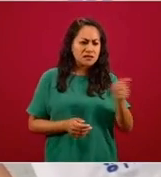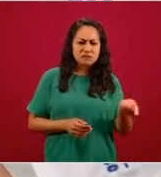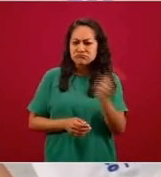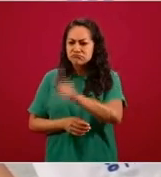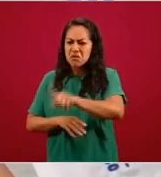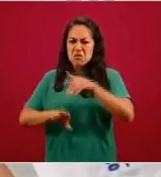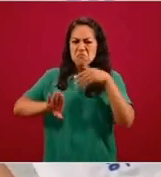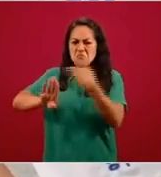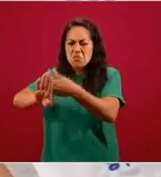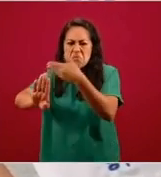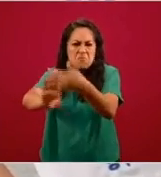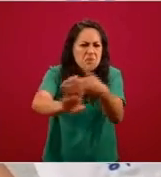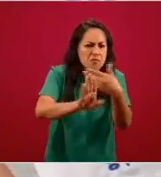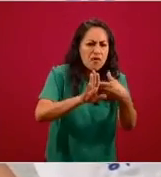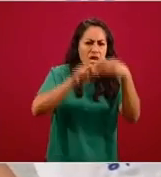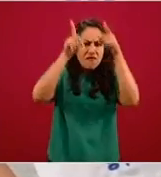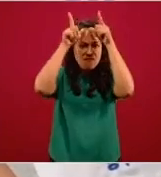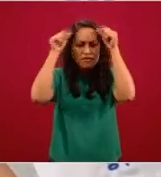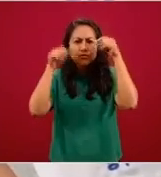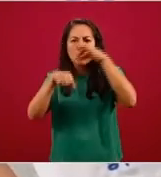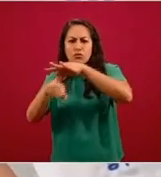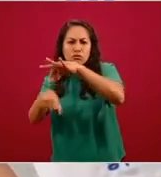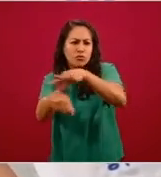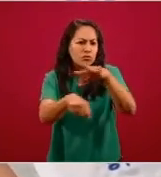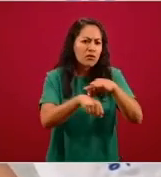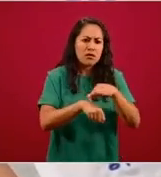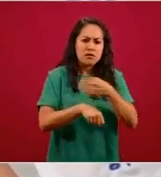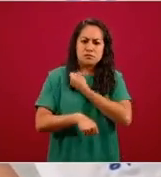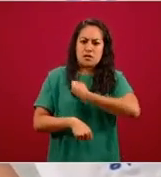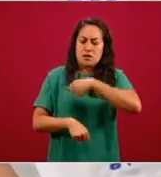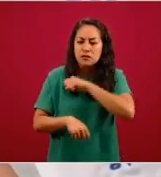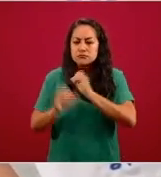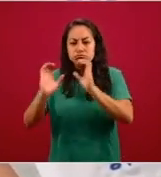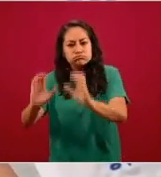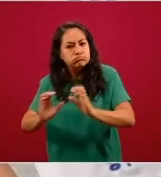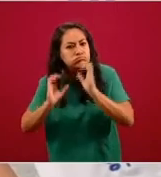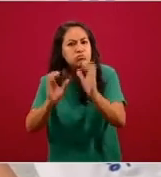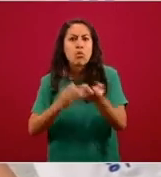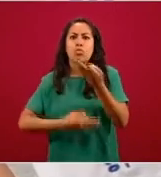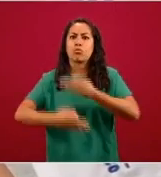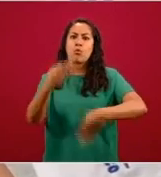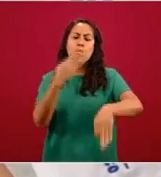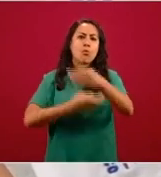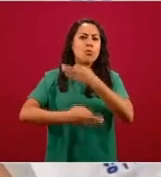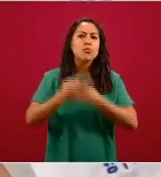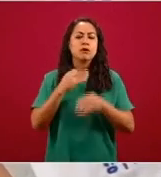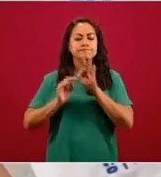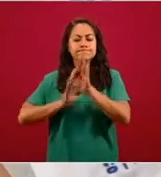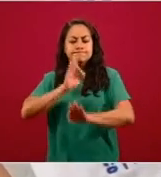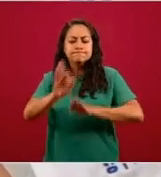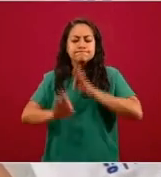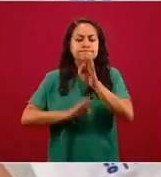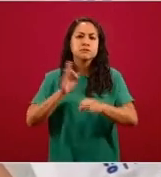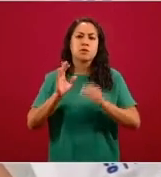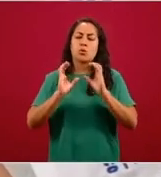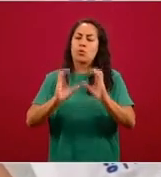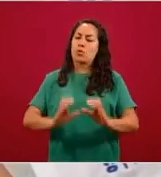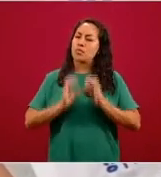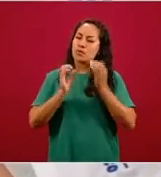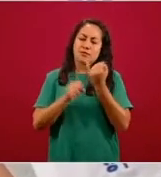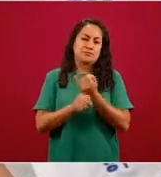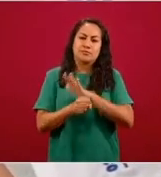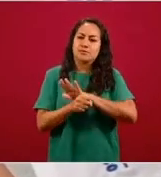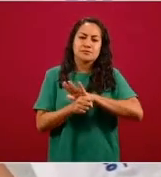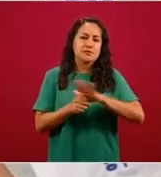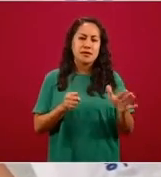hearing. Sorry, they're waiting for hearing to begin with their process. It is completely unacceptable to have